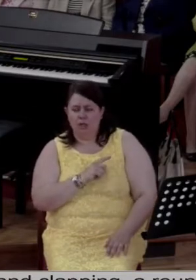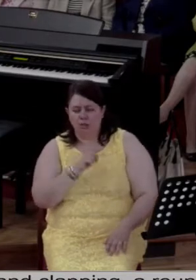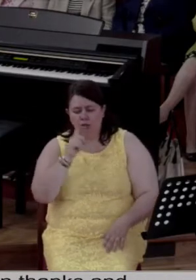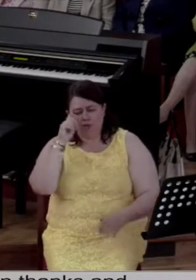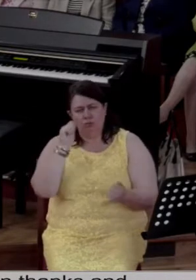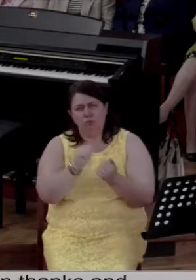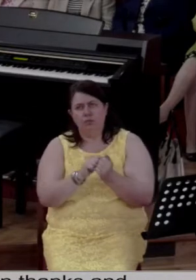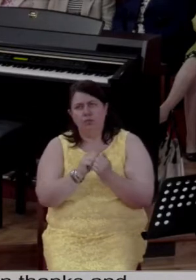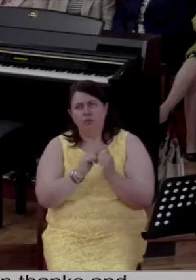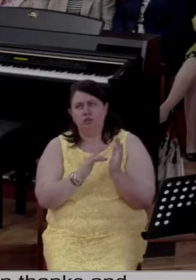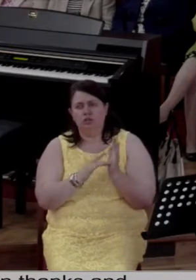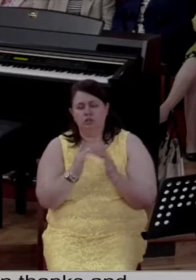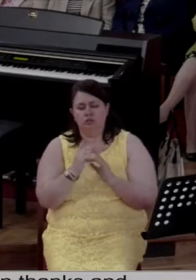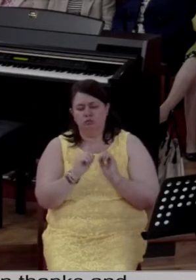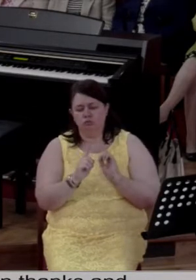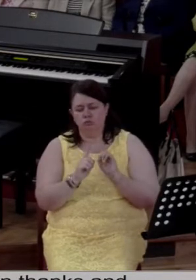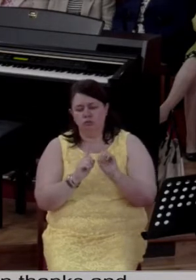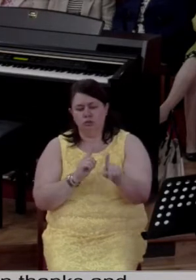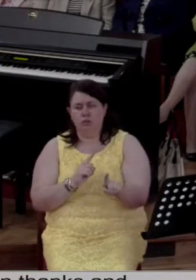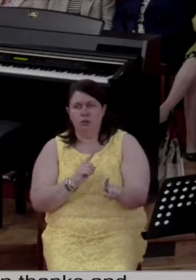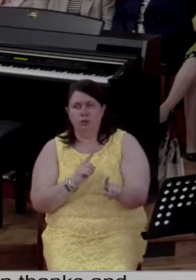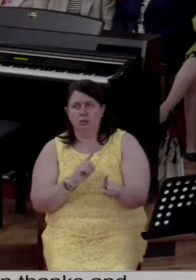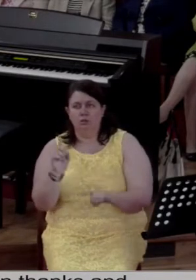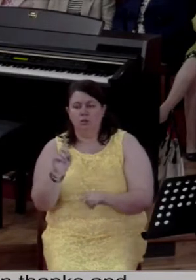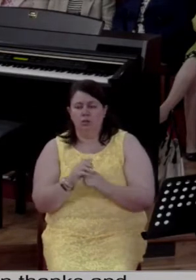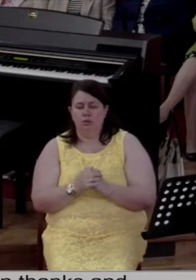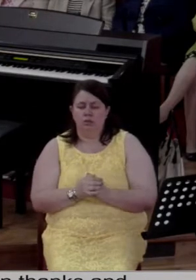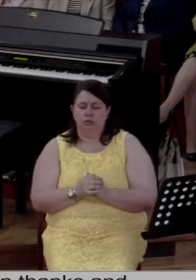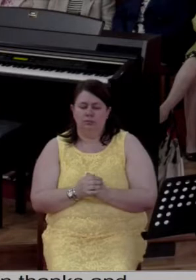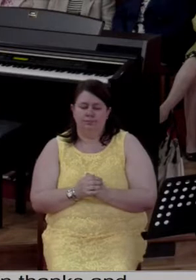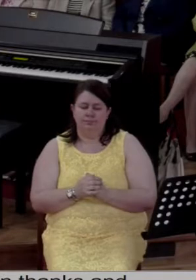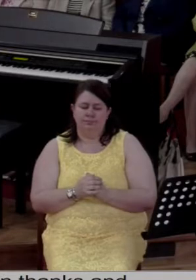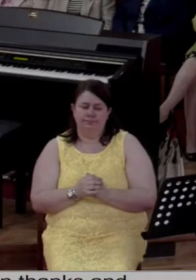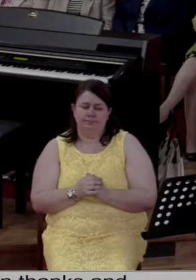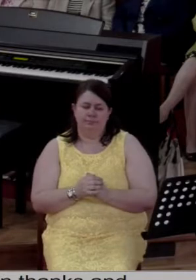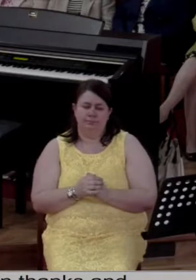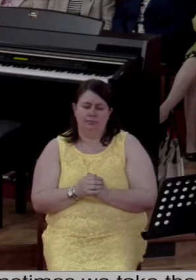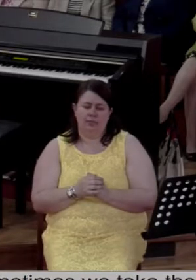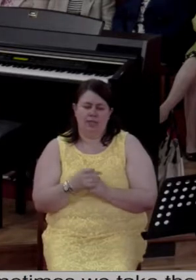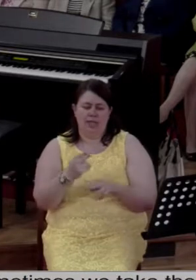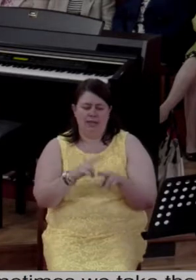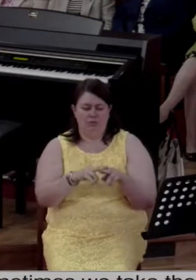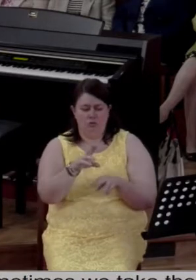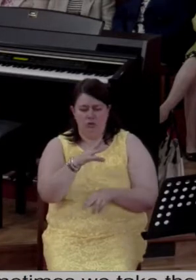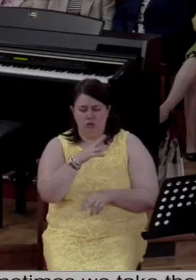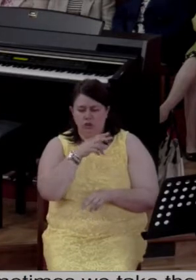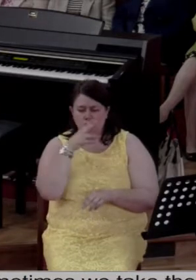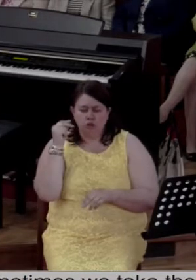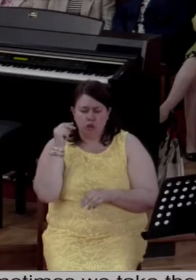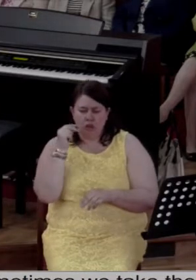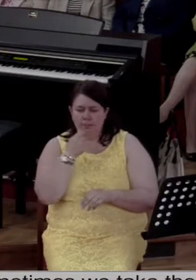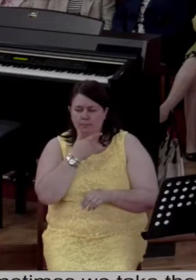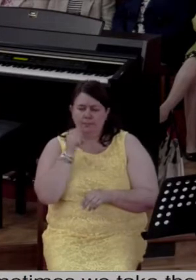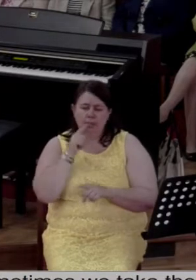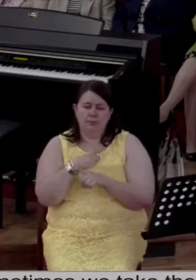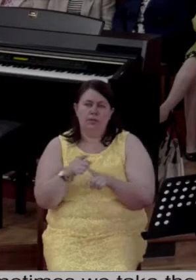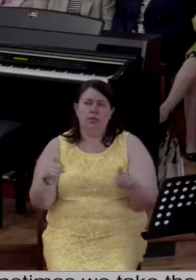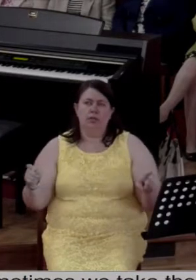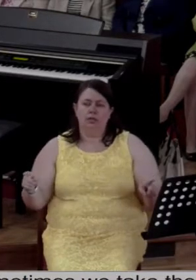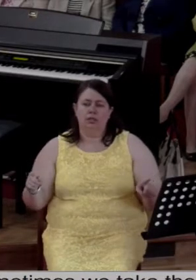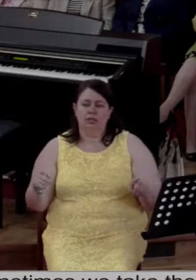response was? He says, "Do you know, if you shut up the people, even the